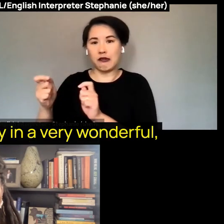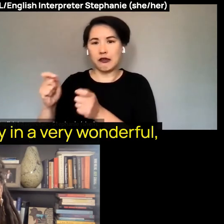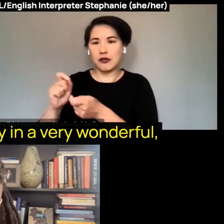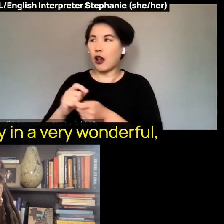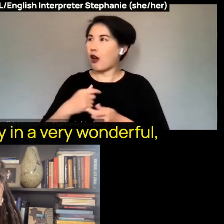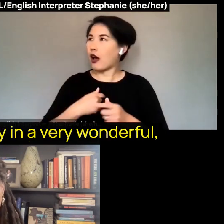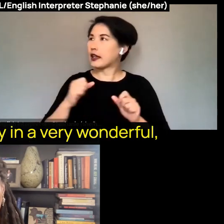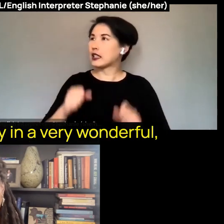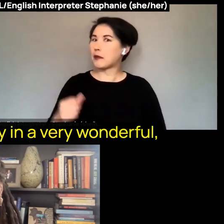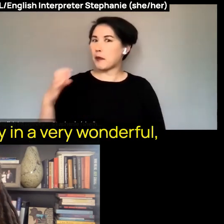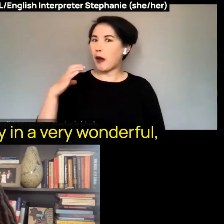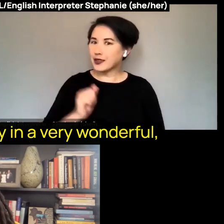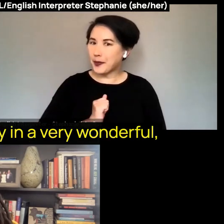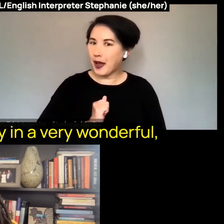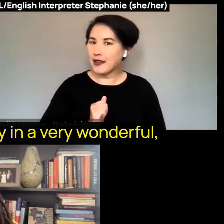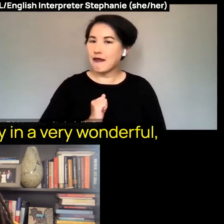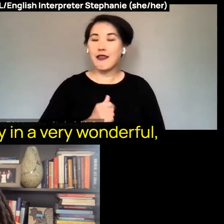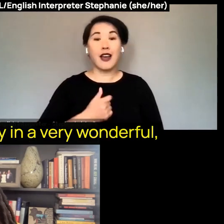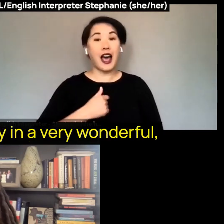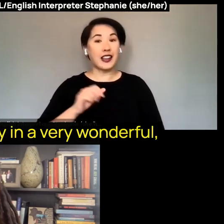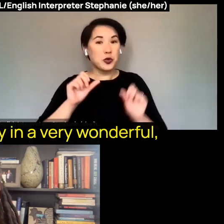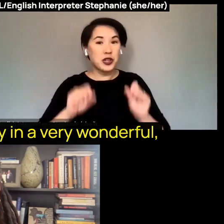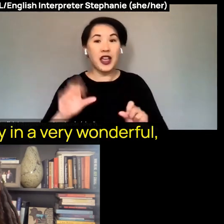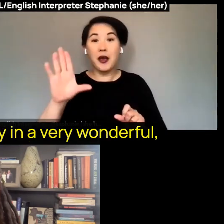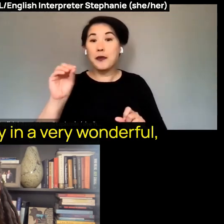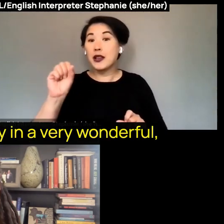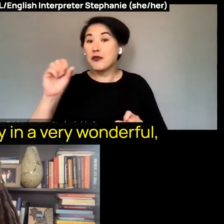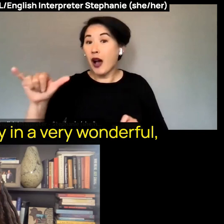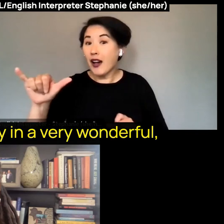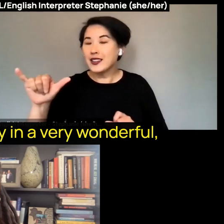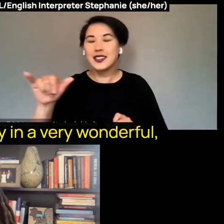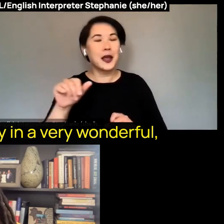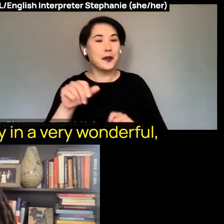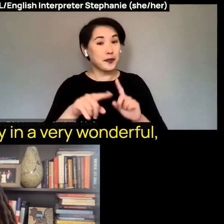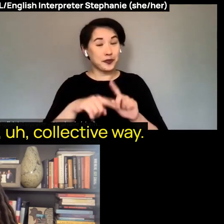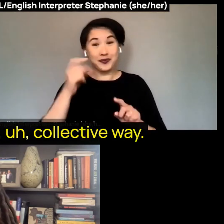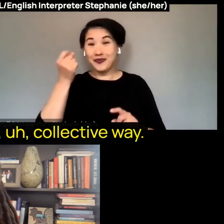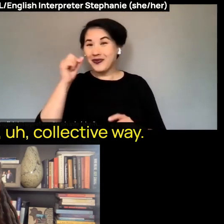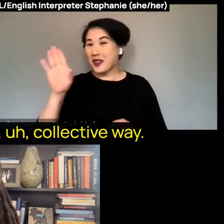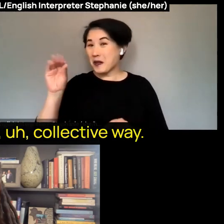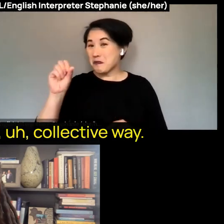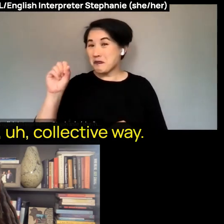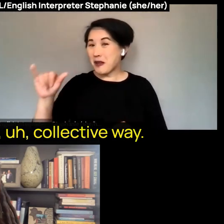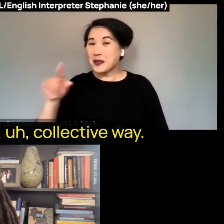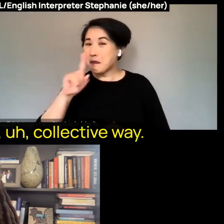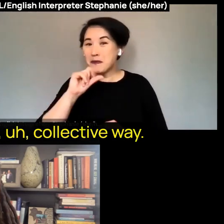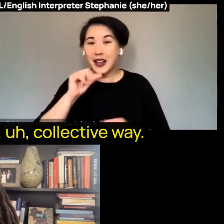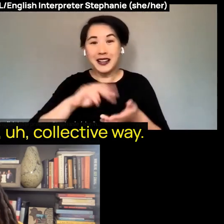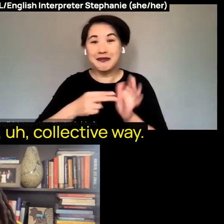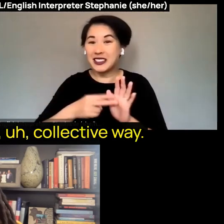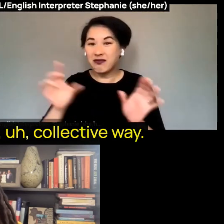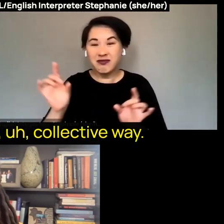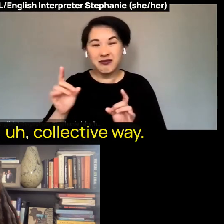boss, and you can be bossy in a very wonderful and